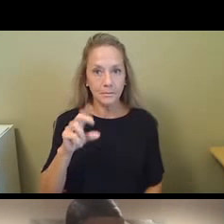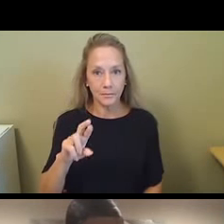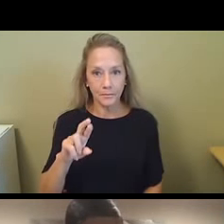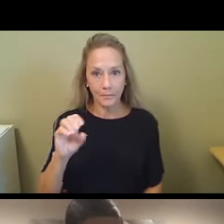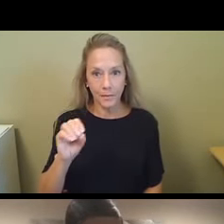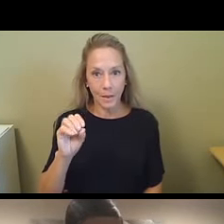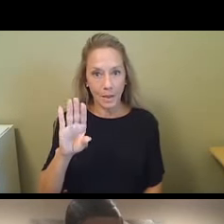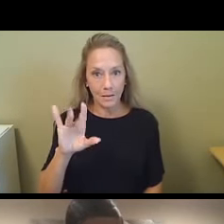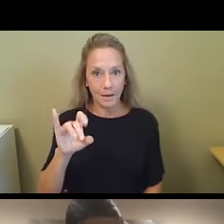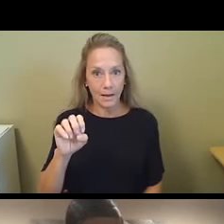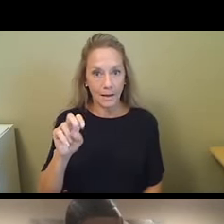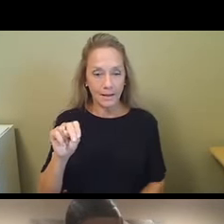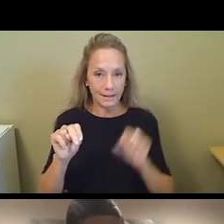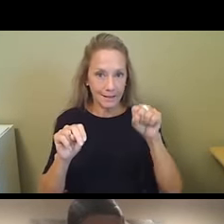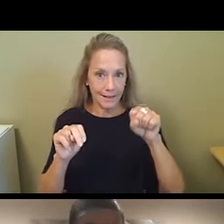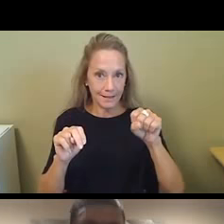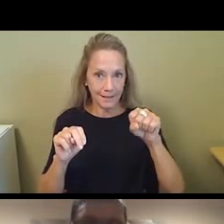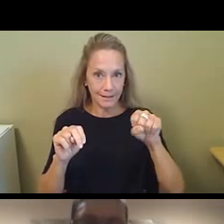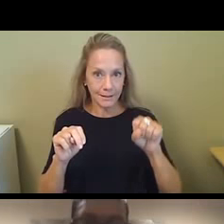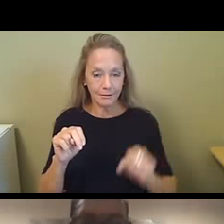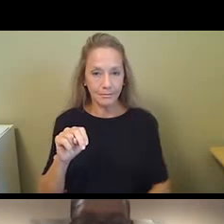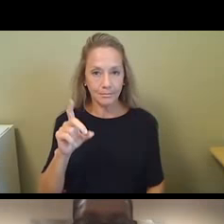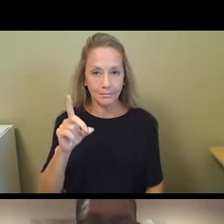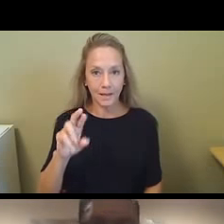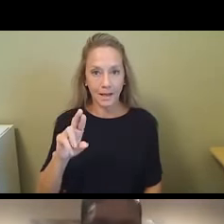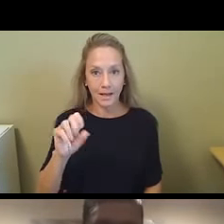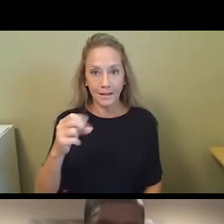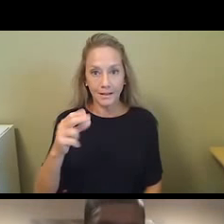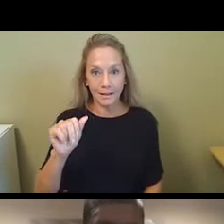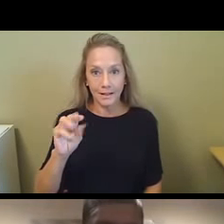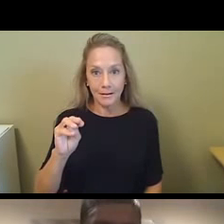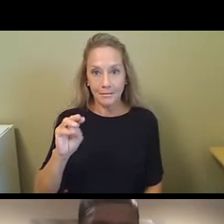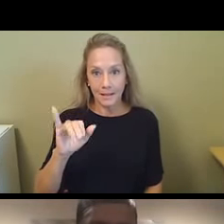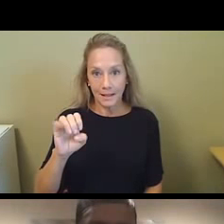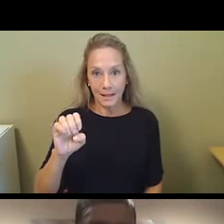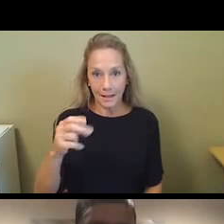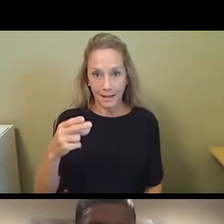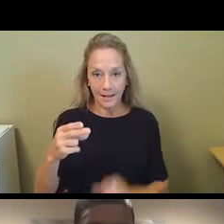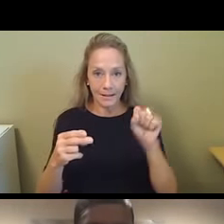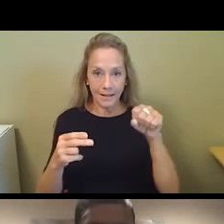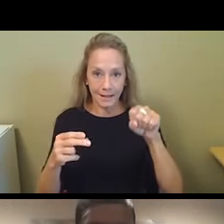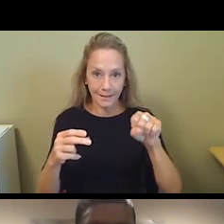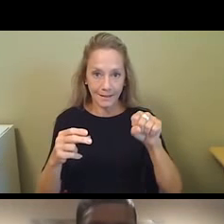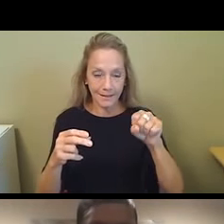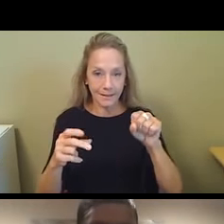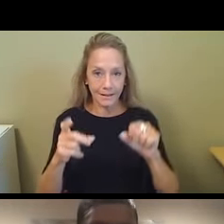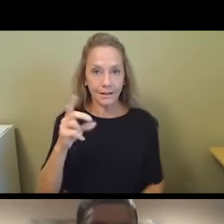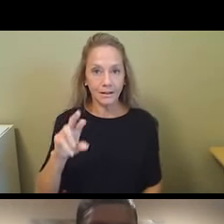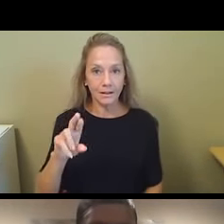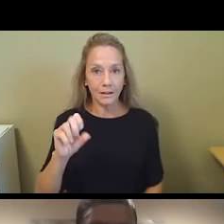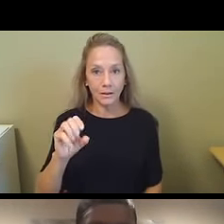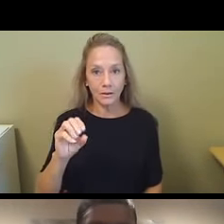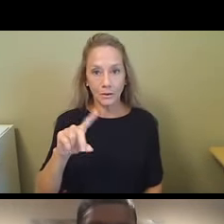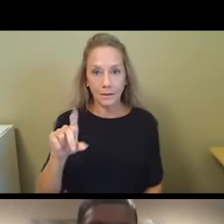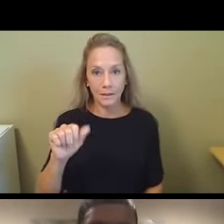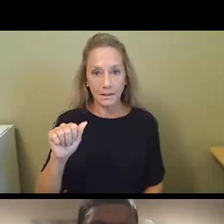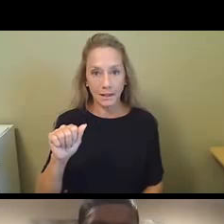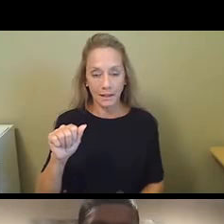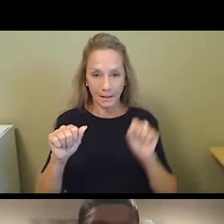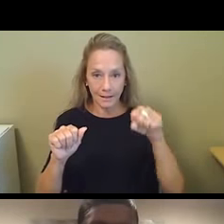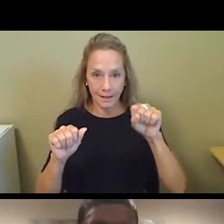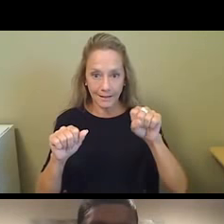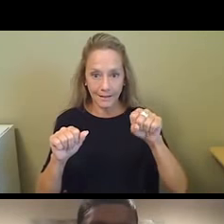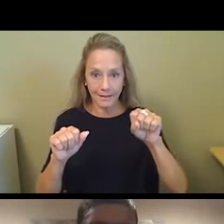O'Brien, Yes. Dr. Shamia, Yes. Dr. Sousa,